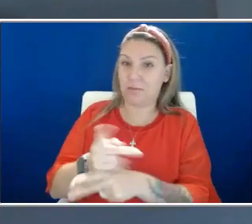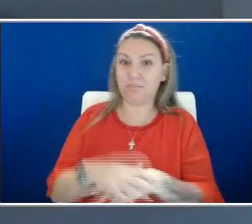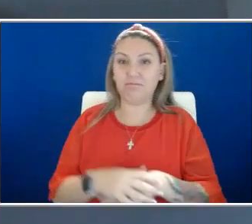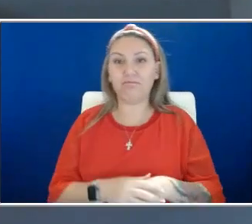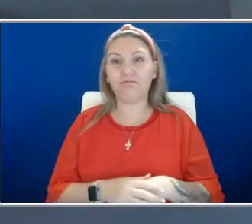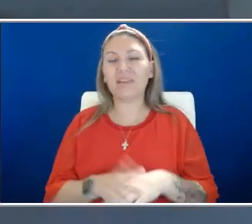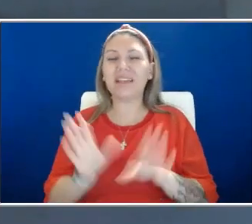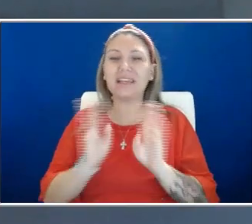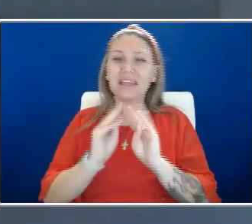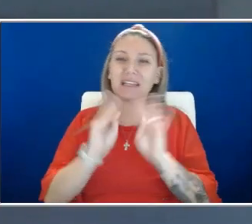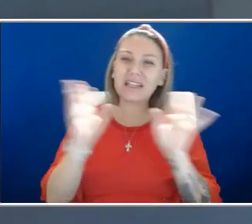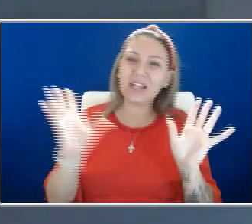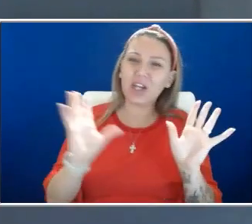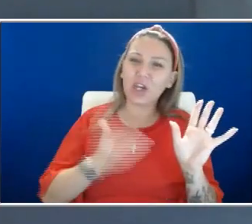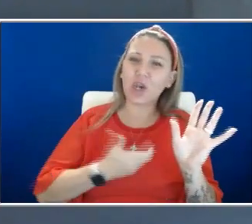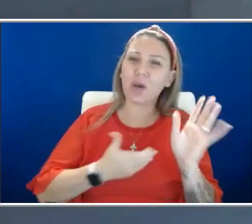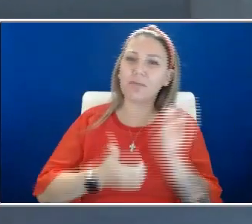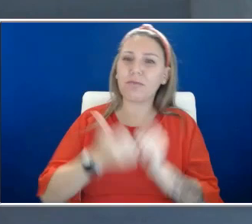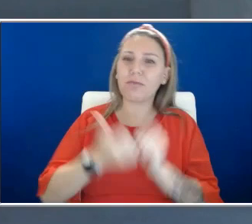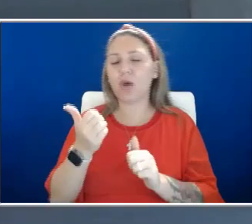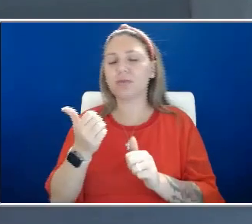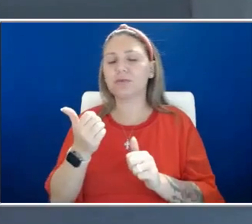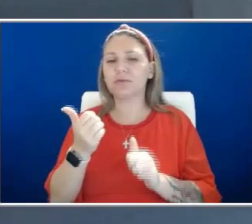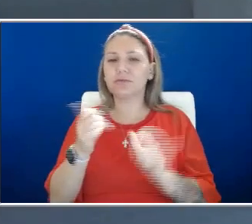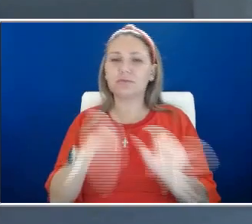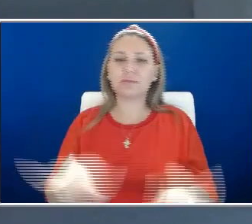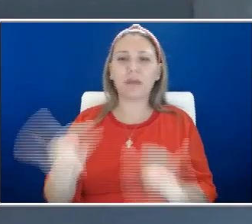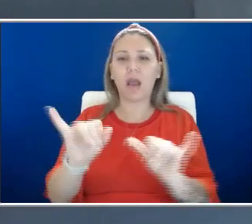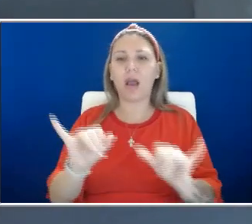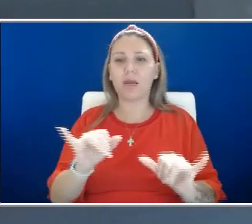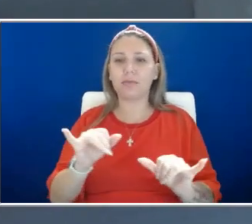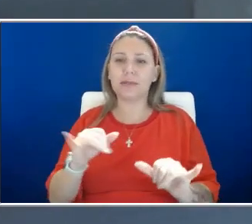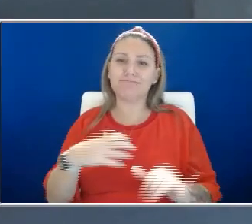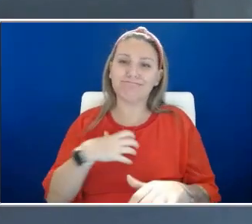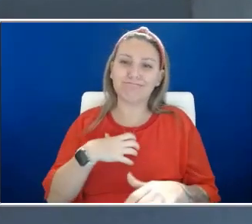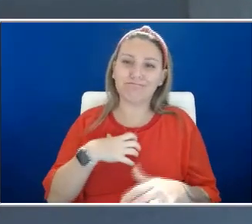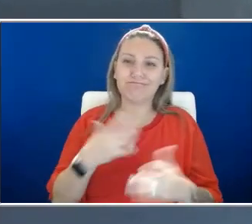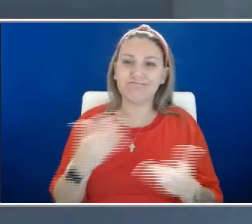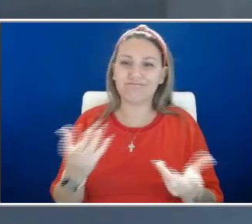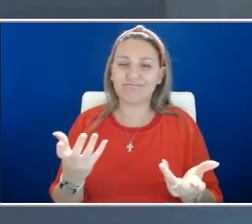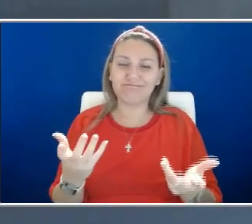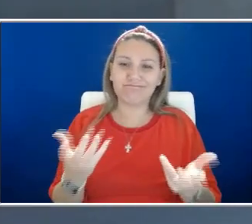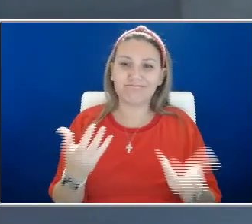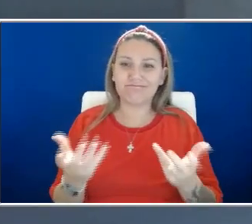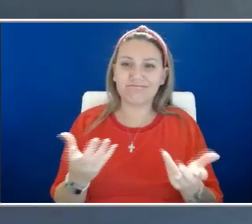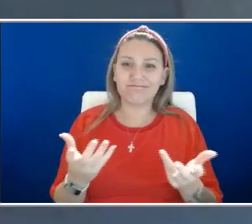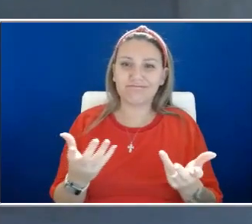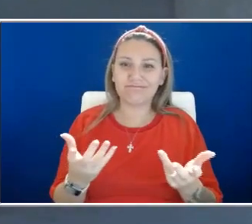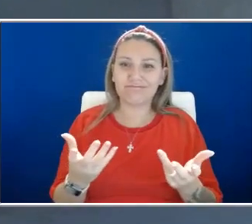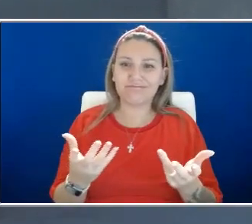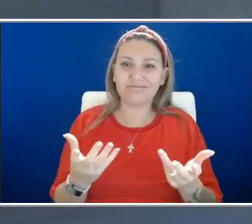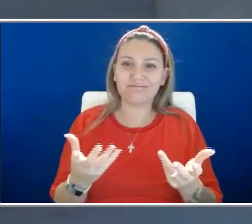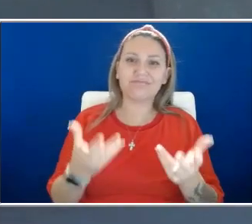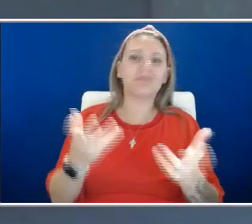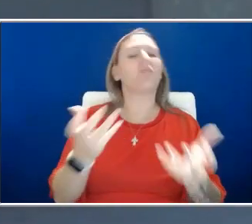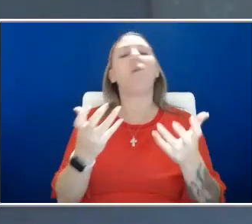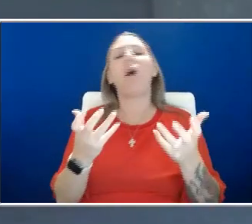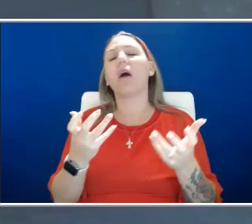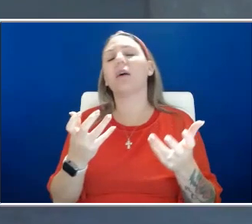clearly our most common complaint is probably just they want some treatment for headache, which